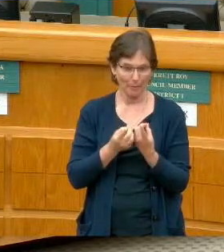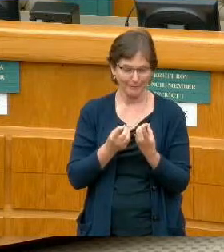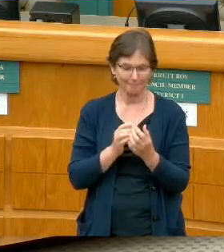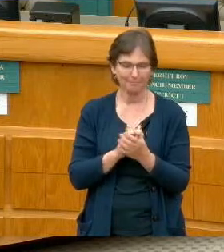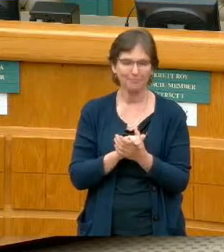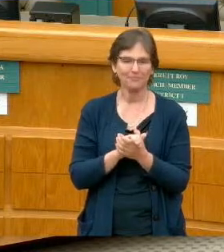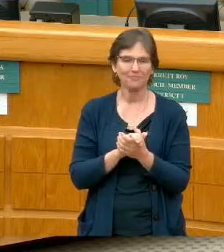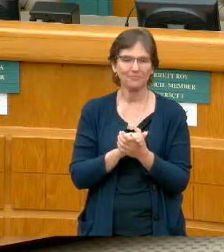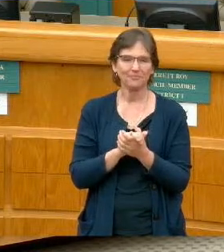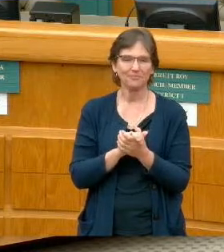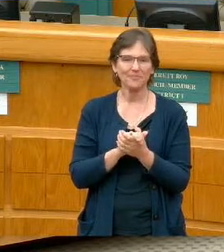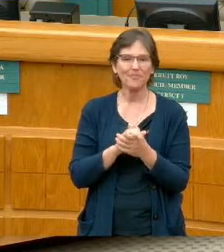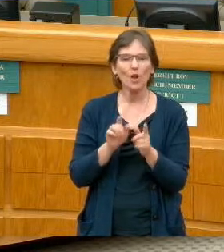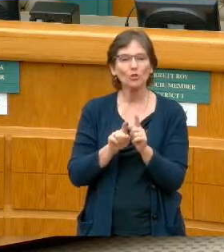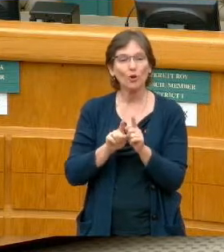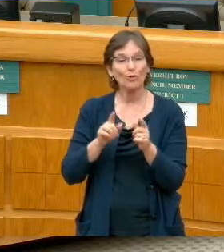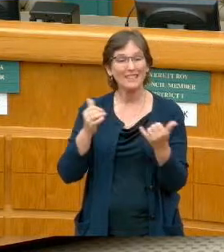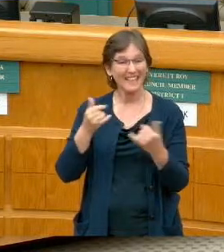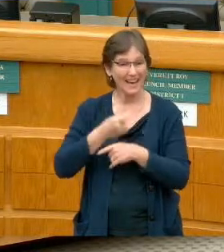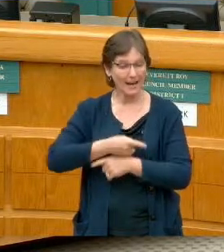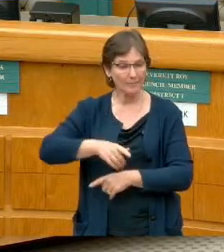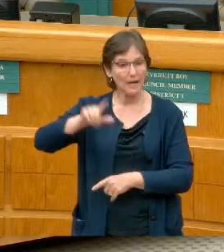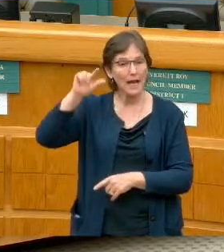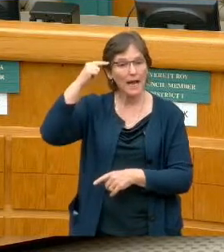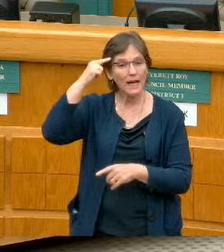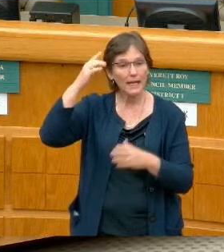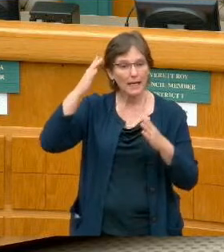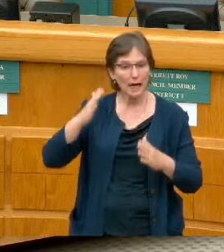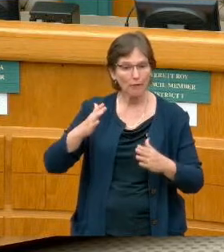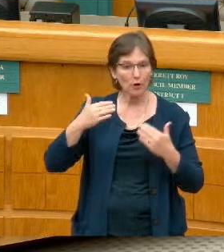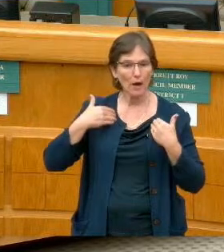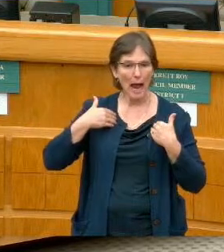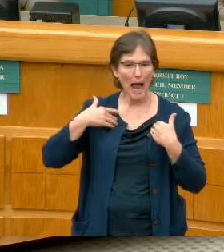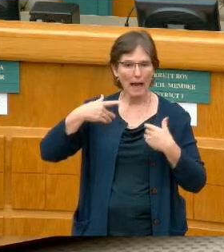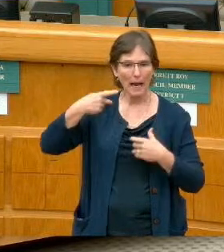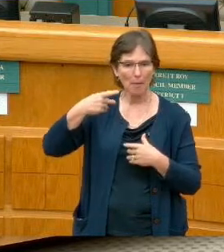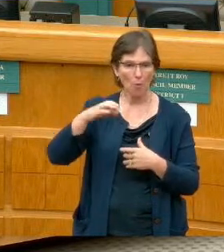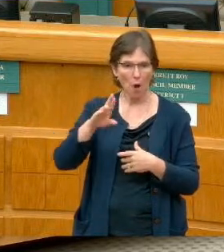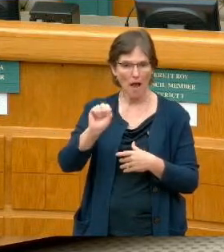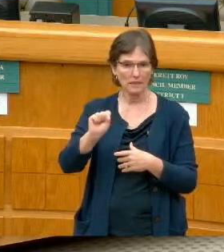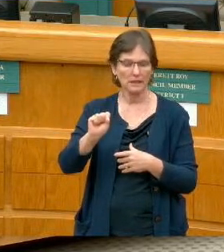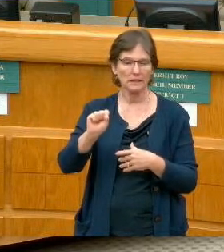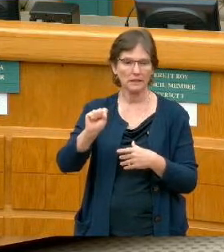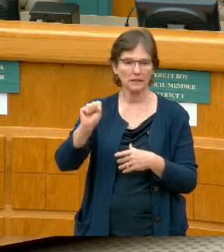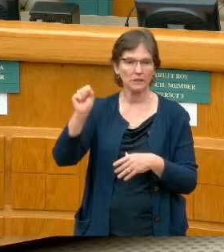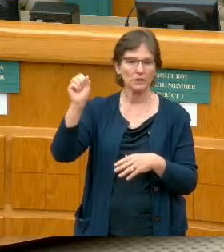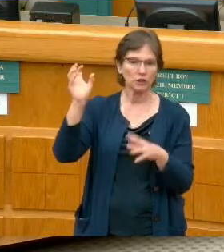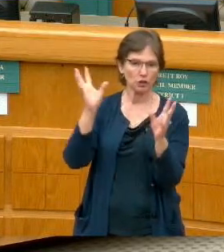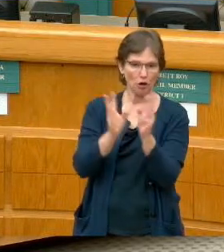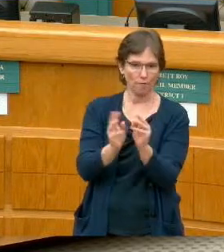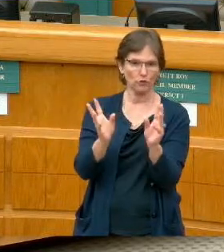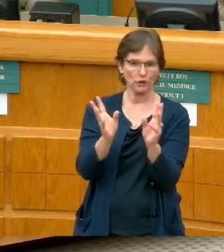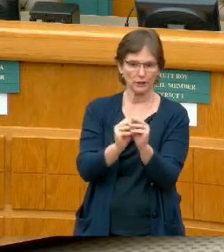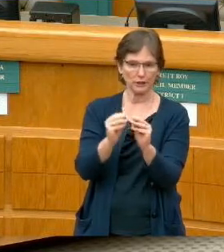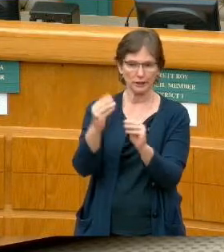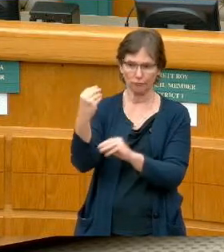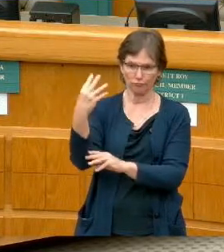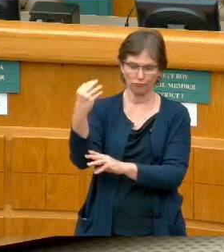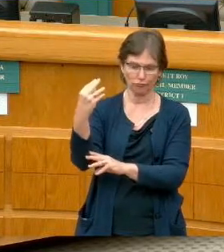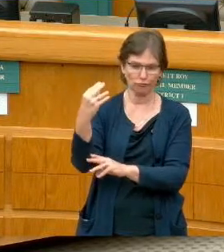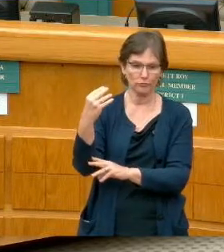But the governor held a press conference today, and I'll hit some of the high points of the governor's